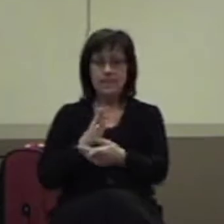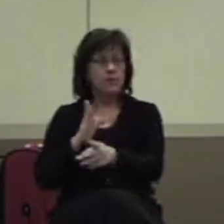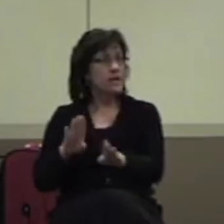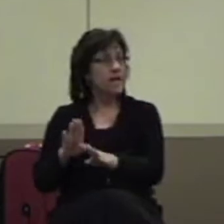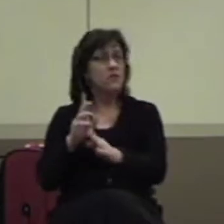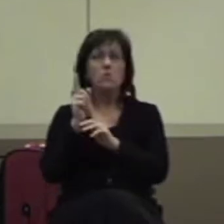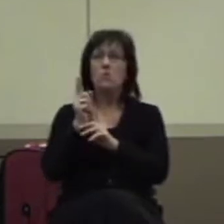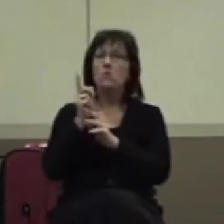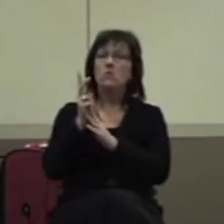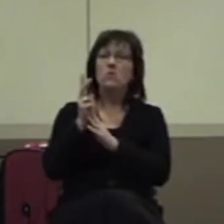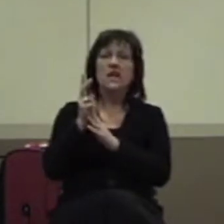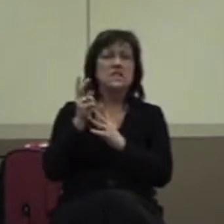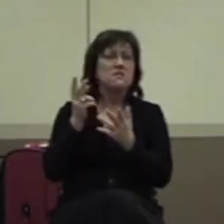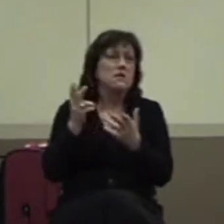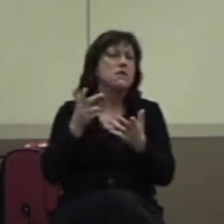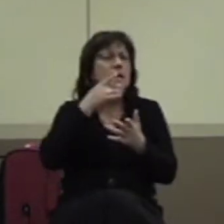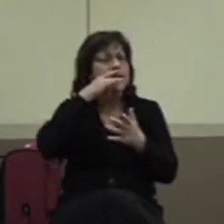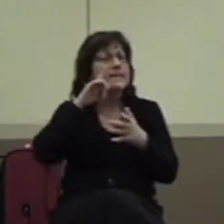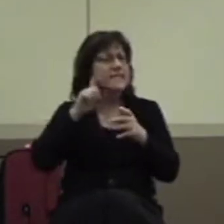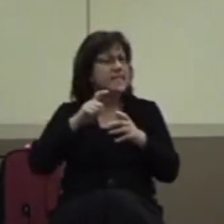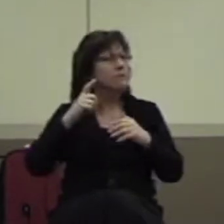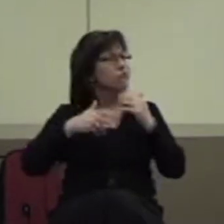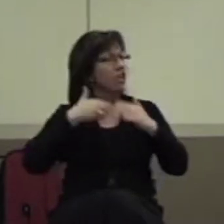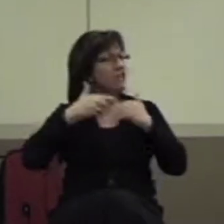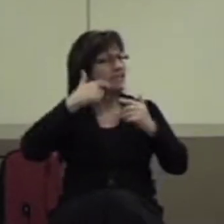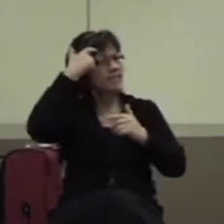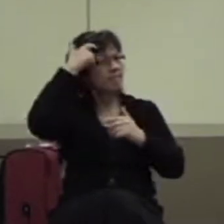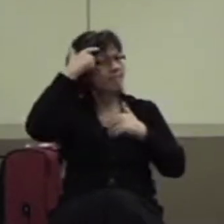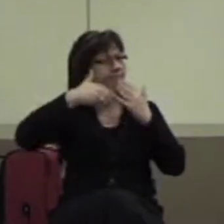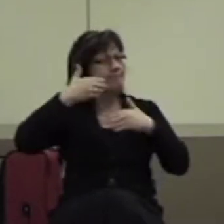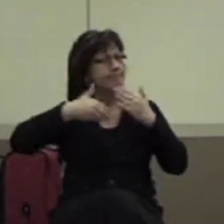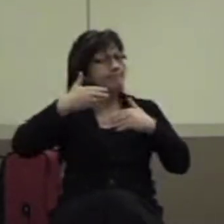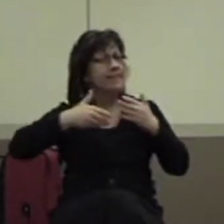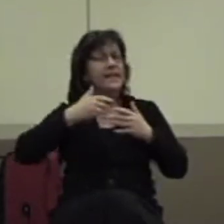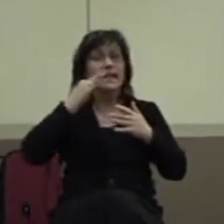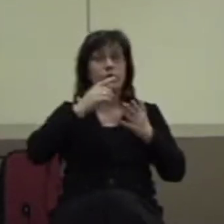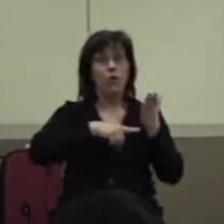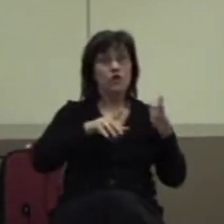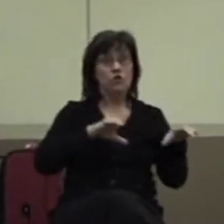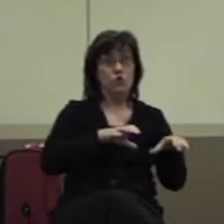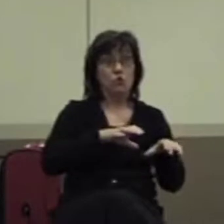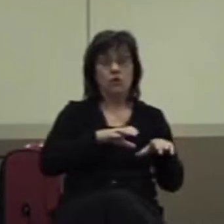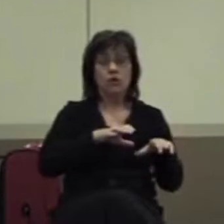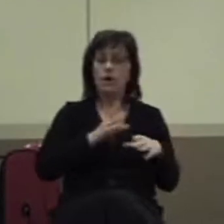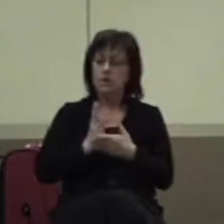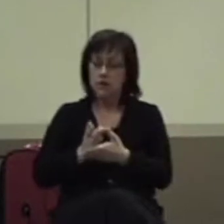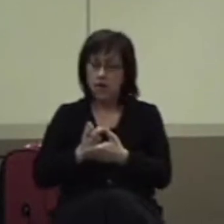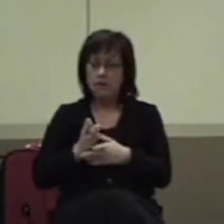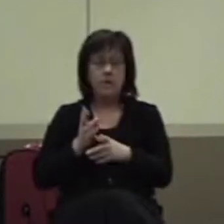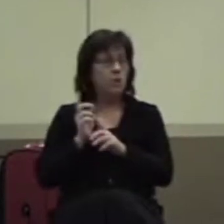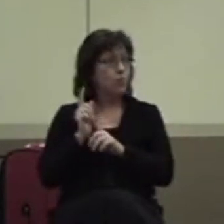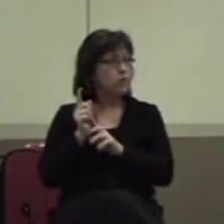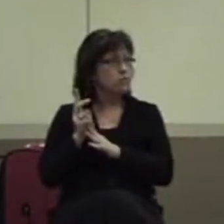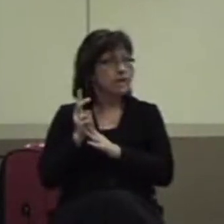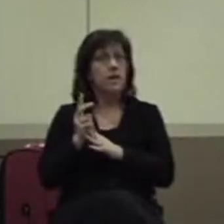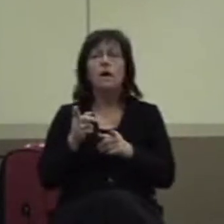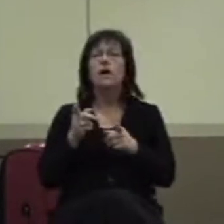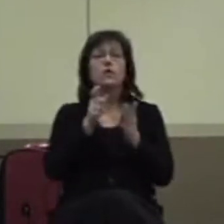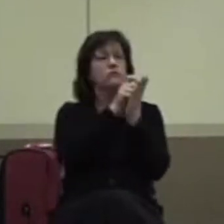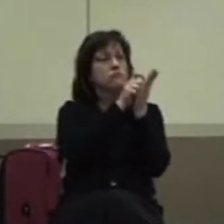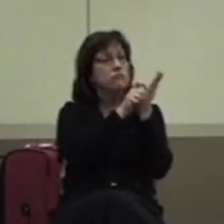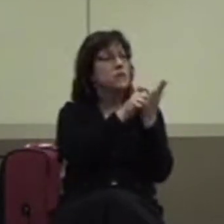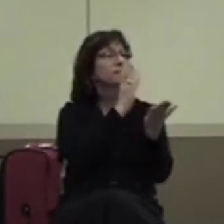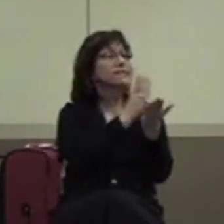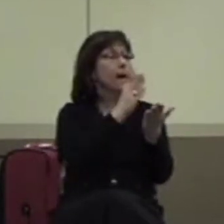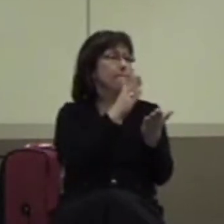in 1 or 2 minutes, because kids need processing time, if what you did stopped the behavior in 1 or 2 minutes, you're going